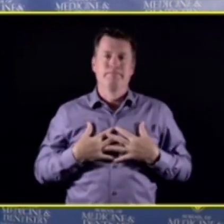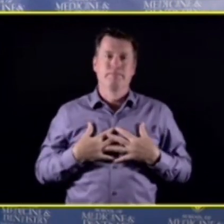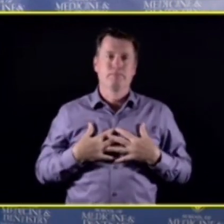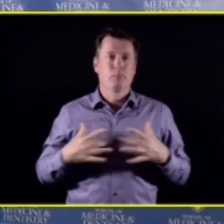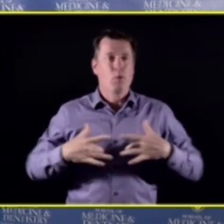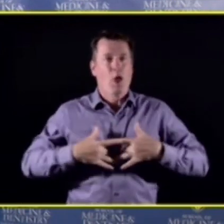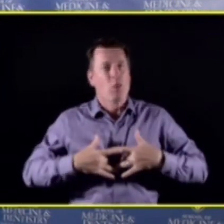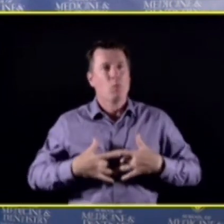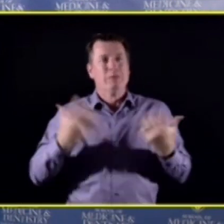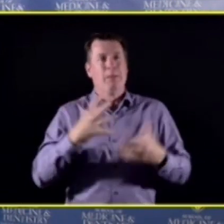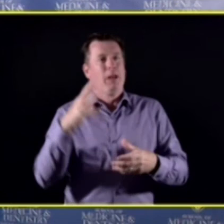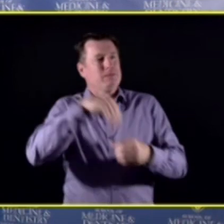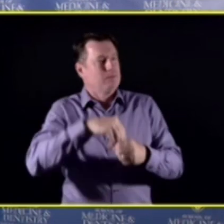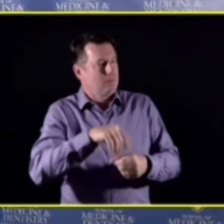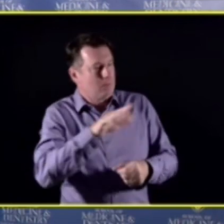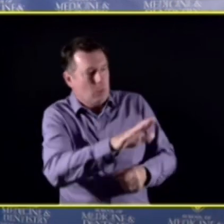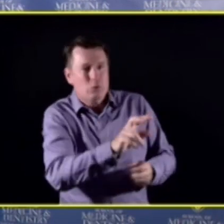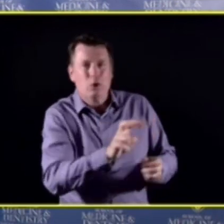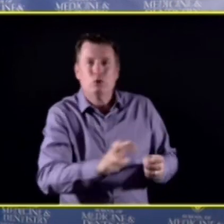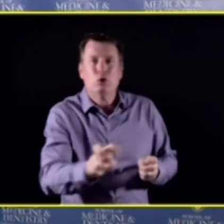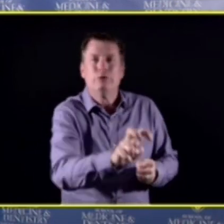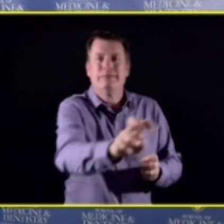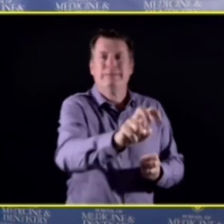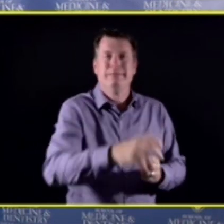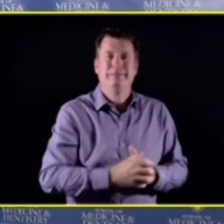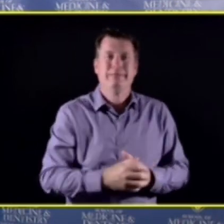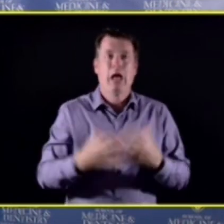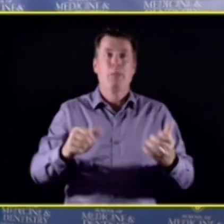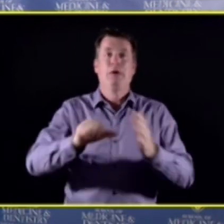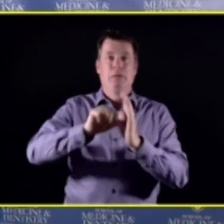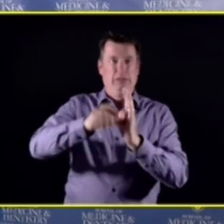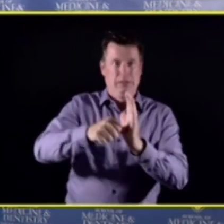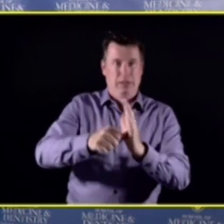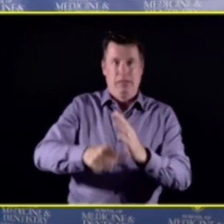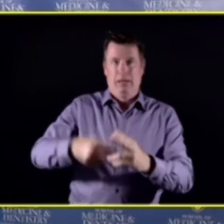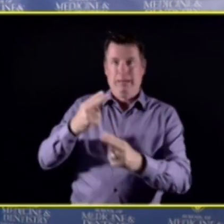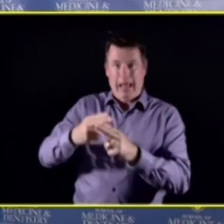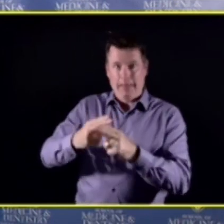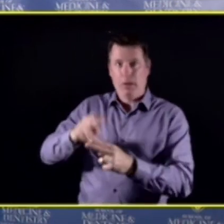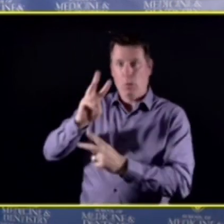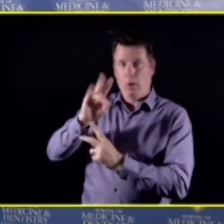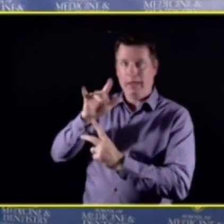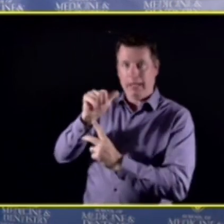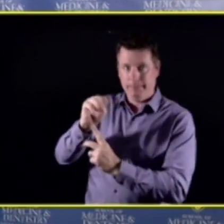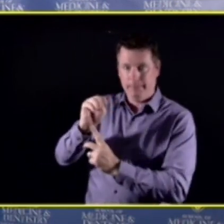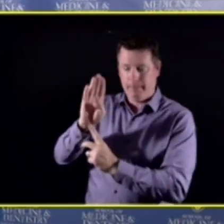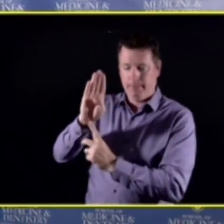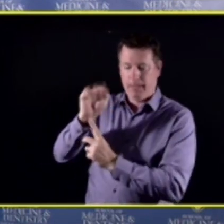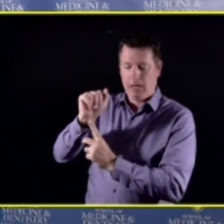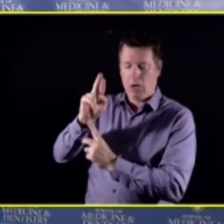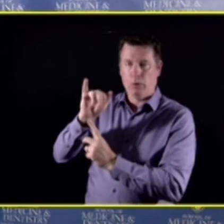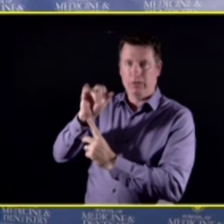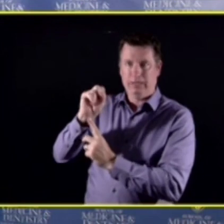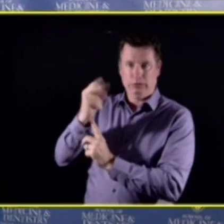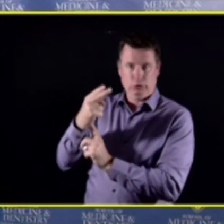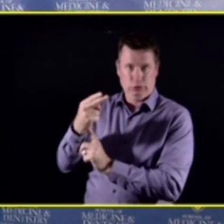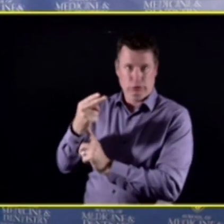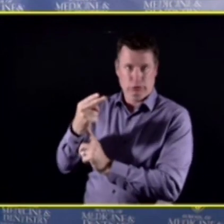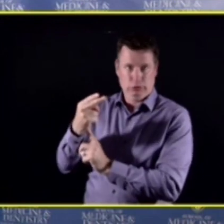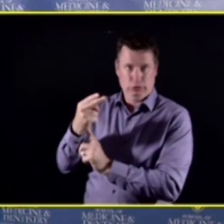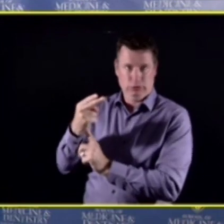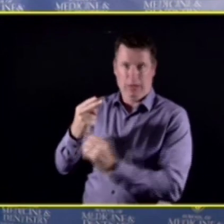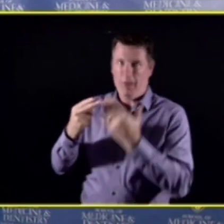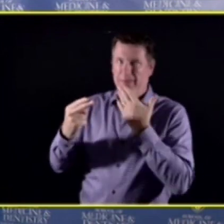Memorial Hospital from April 1st to 27th. Here in the studio, we're joined by Dr. Anthony Pietrapalli, Vice Chief for Pulmonary